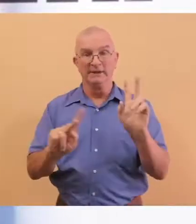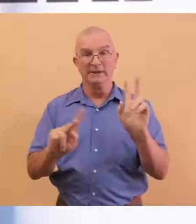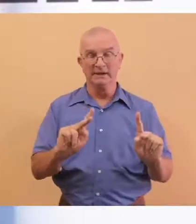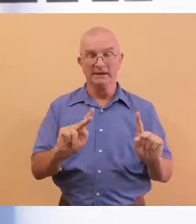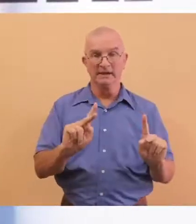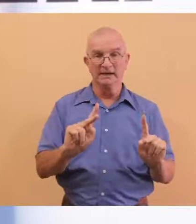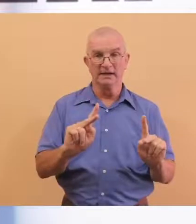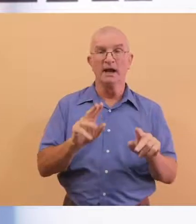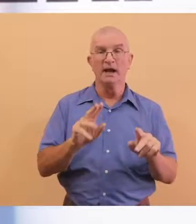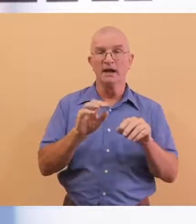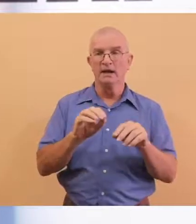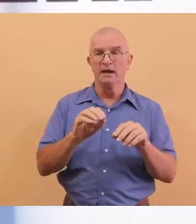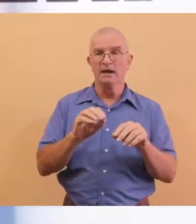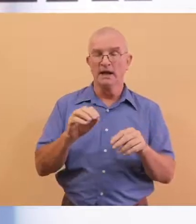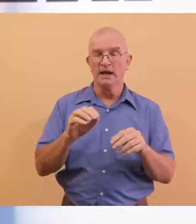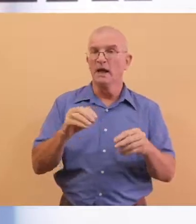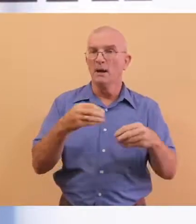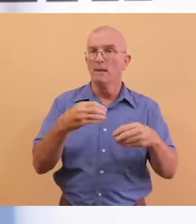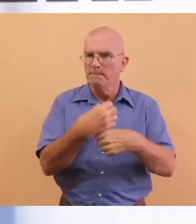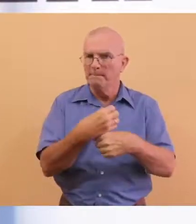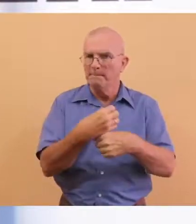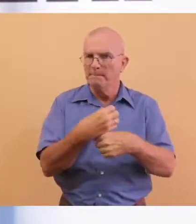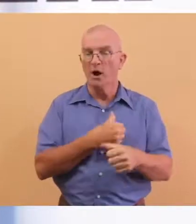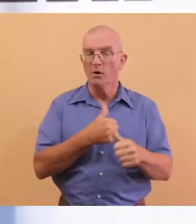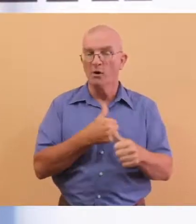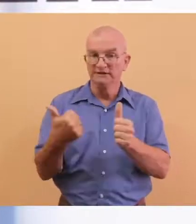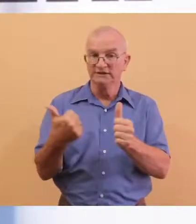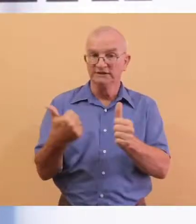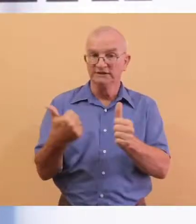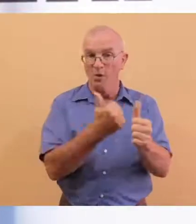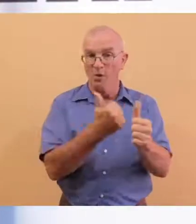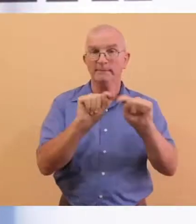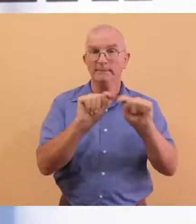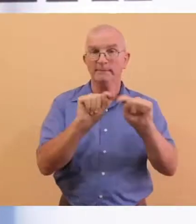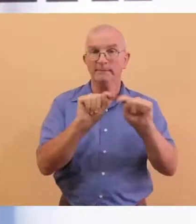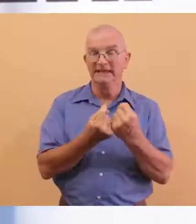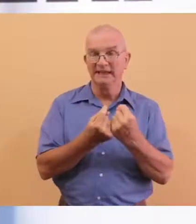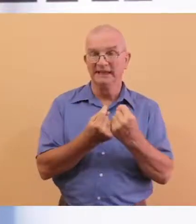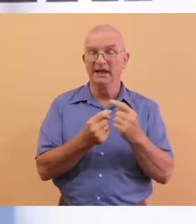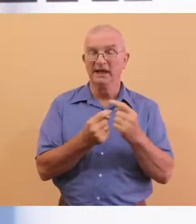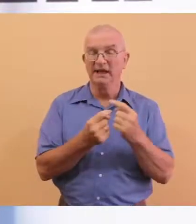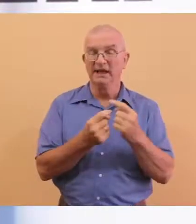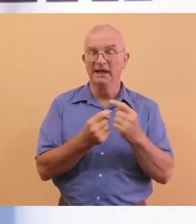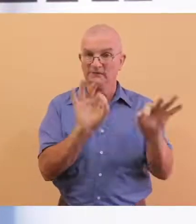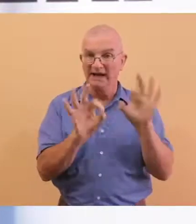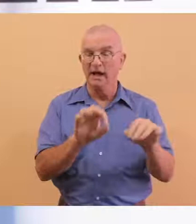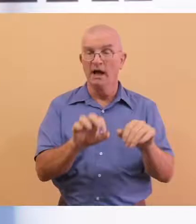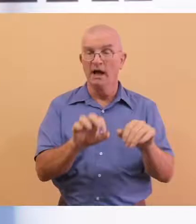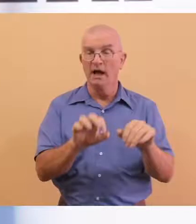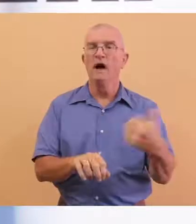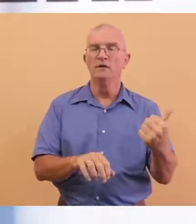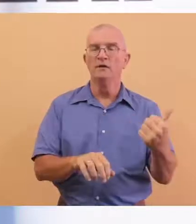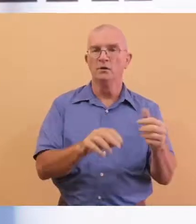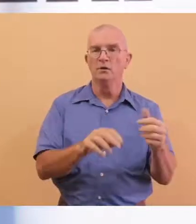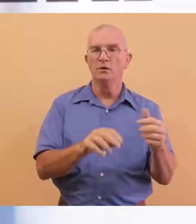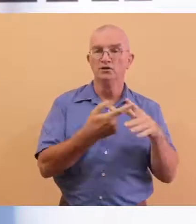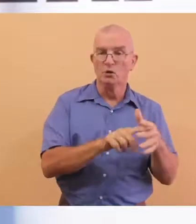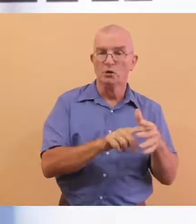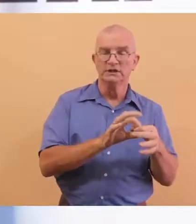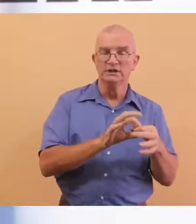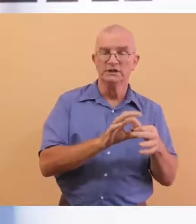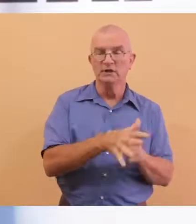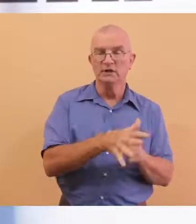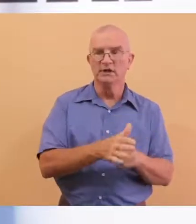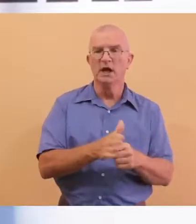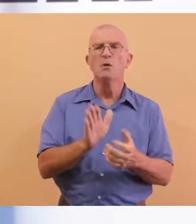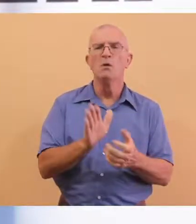in train our surveillance team to track the contacts and identify additional sources. Bravo to